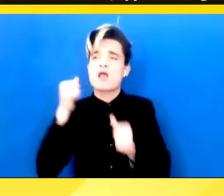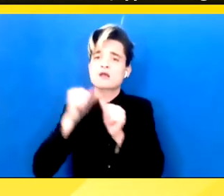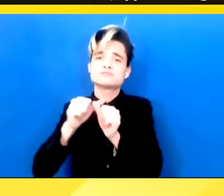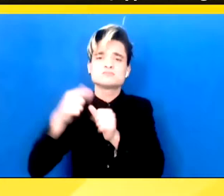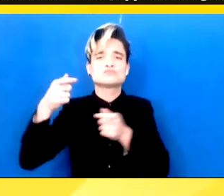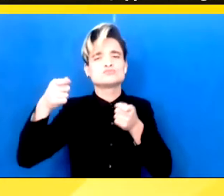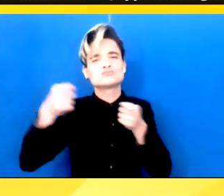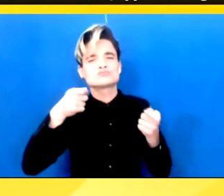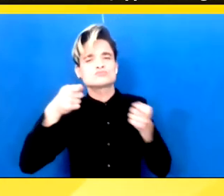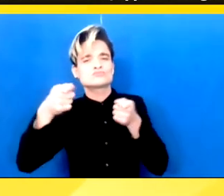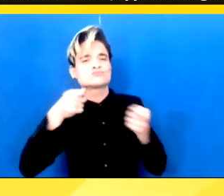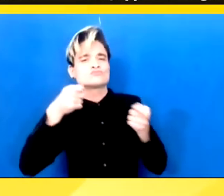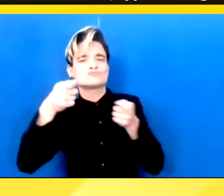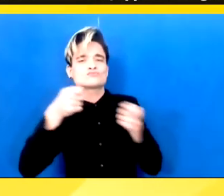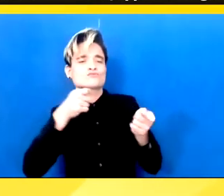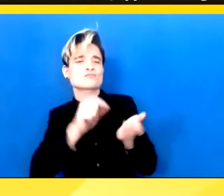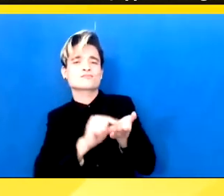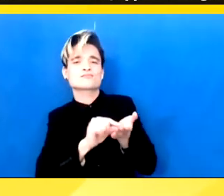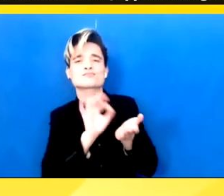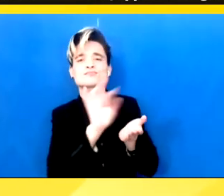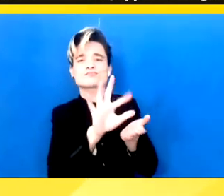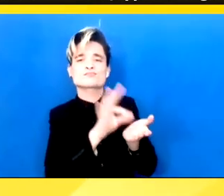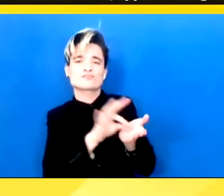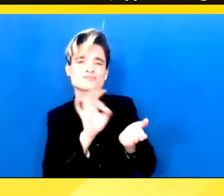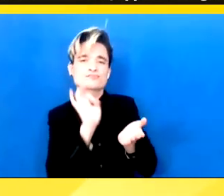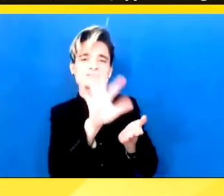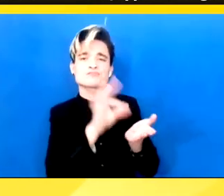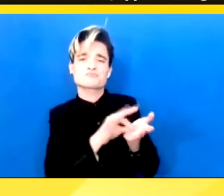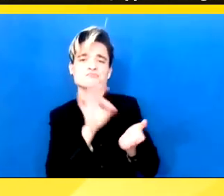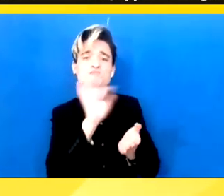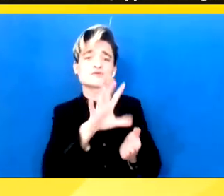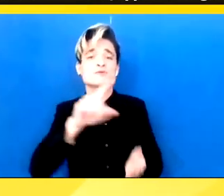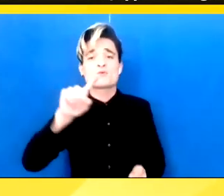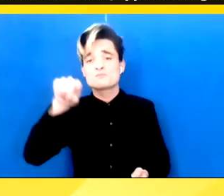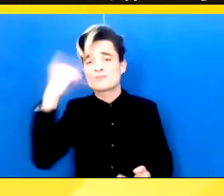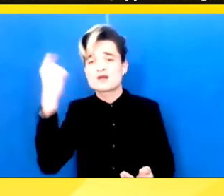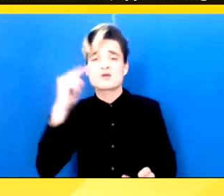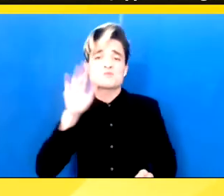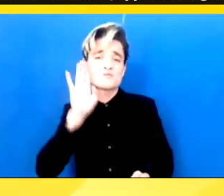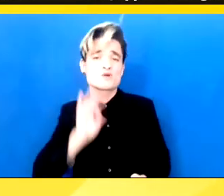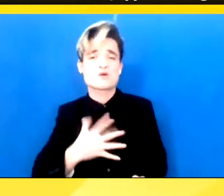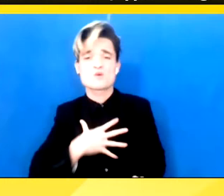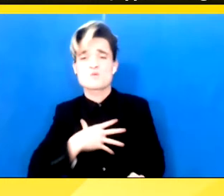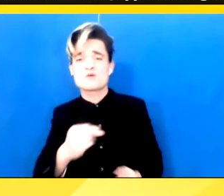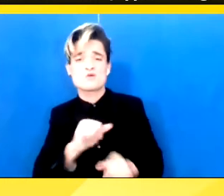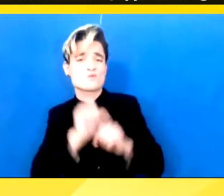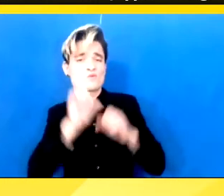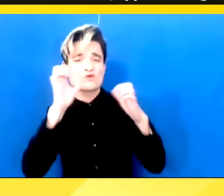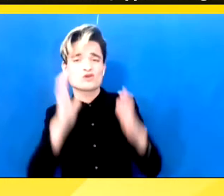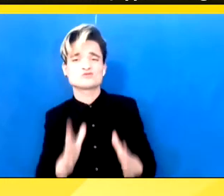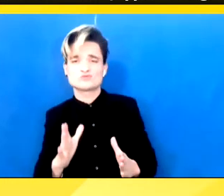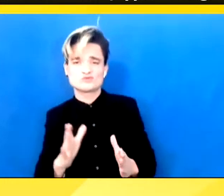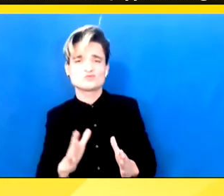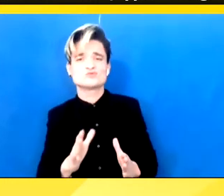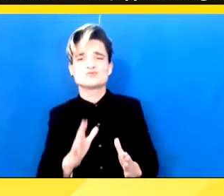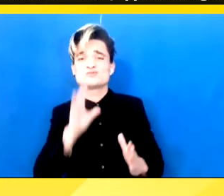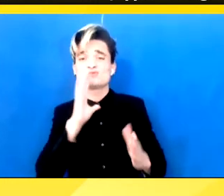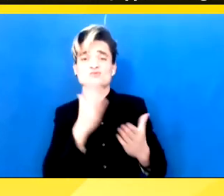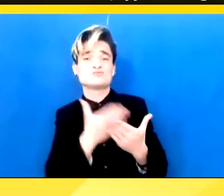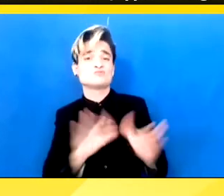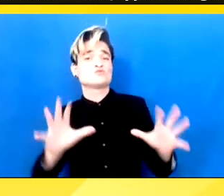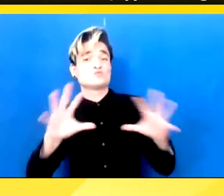Brown, Asian, and white workers in that warehouse in Bessemer, but all across the world. You've made clear